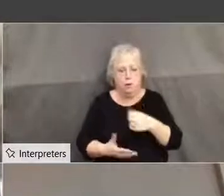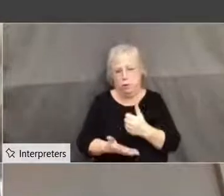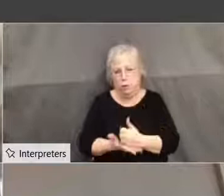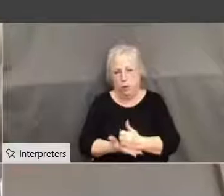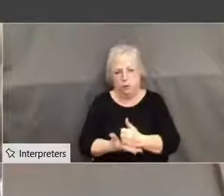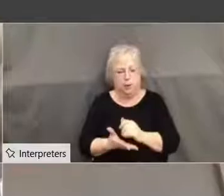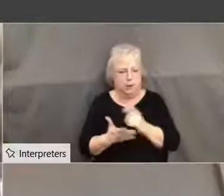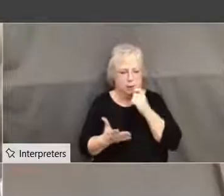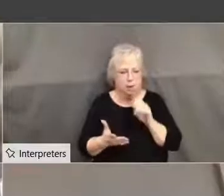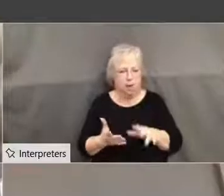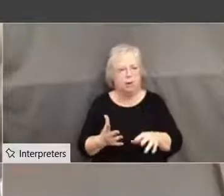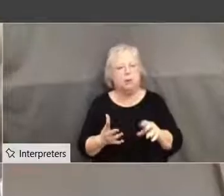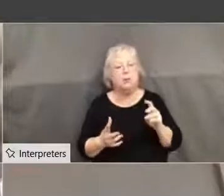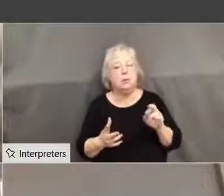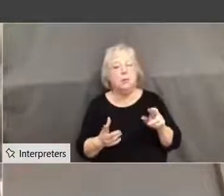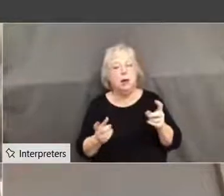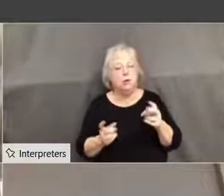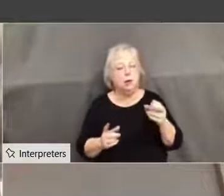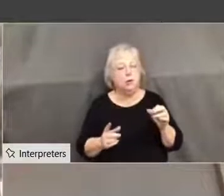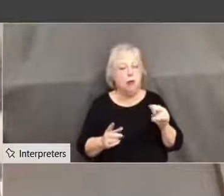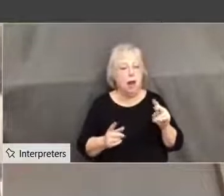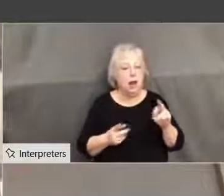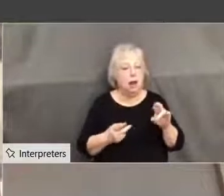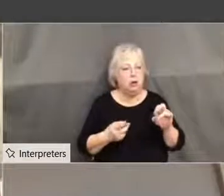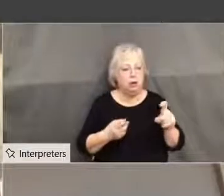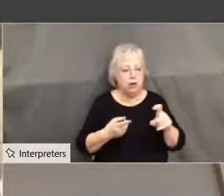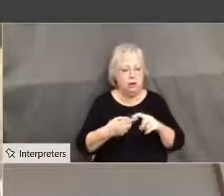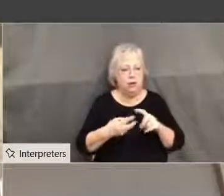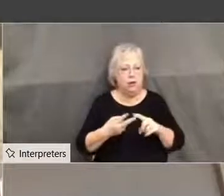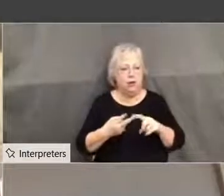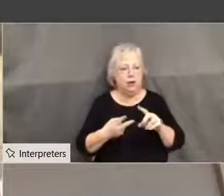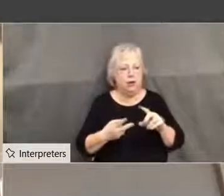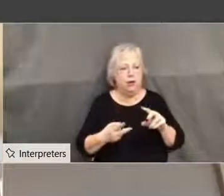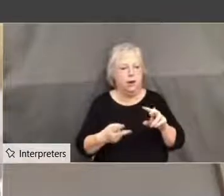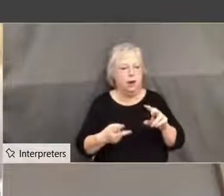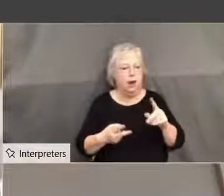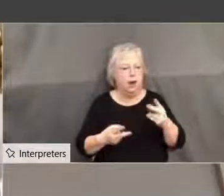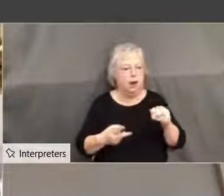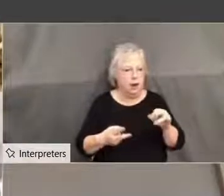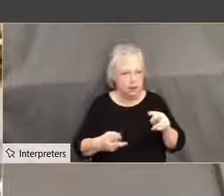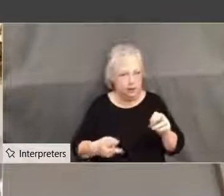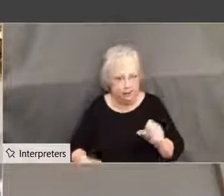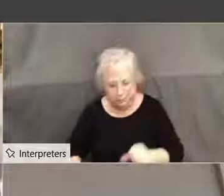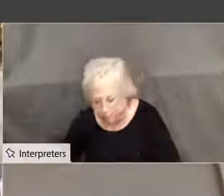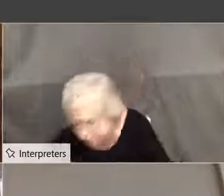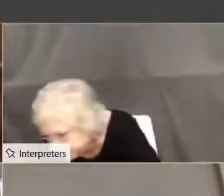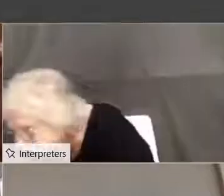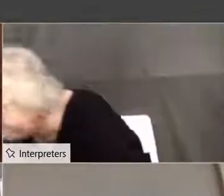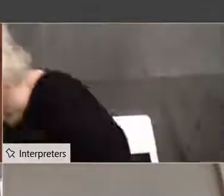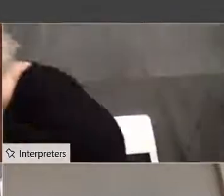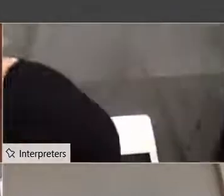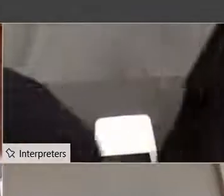Director Hendricks, and then after Director Hendricks, Director Hines. Thank you.